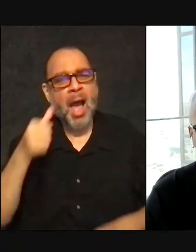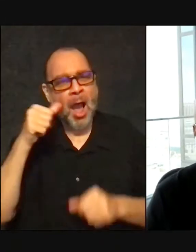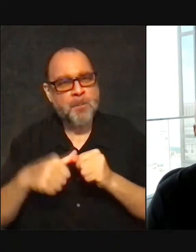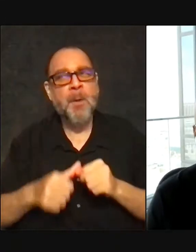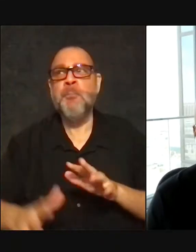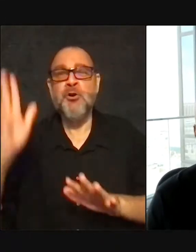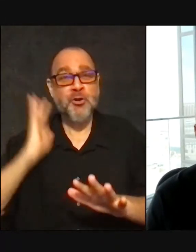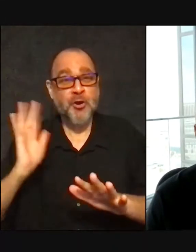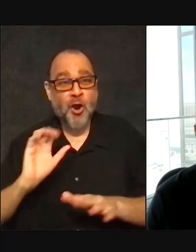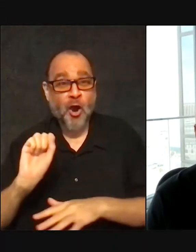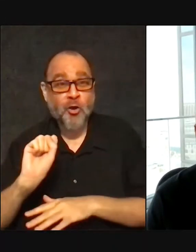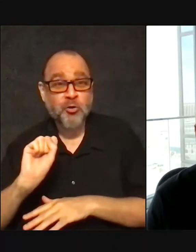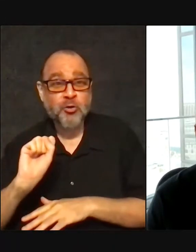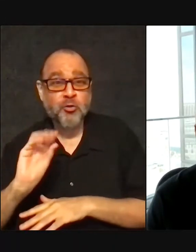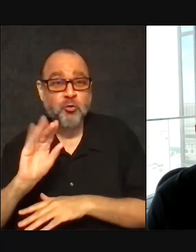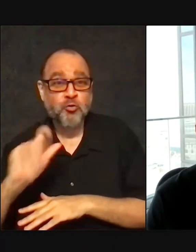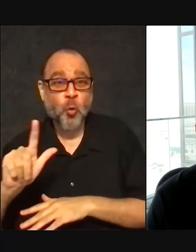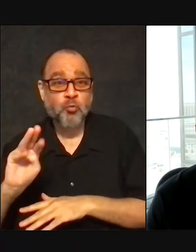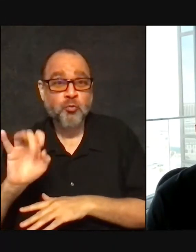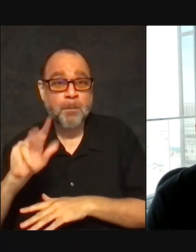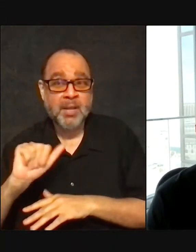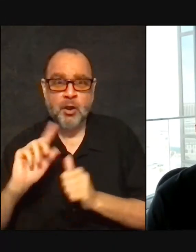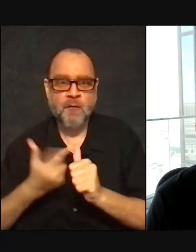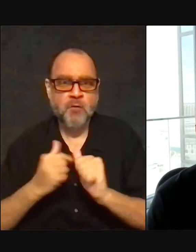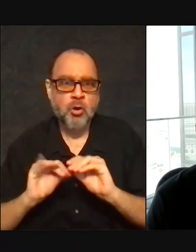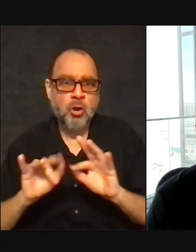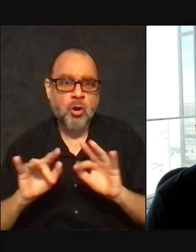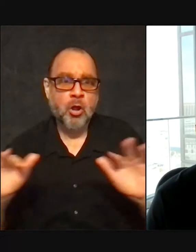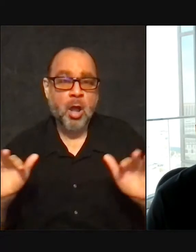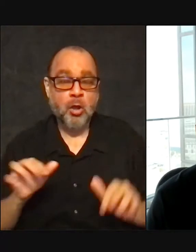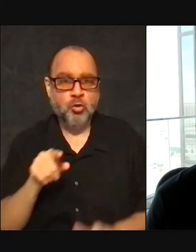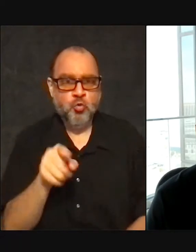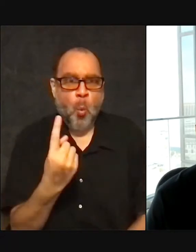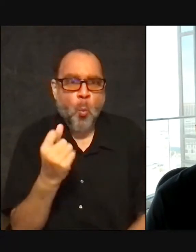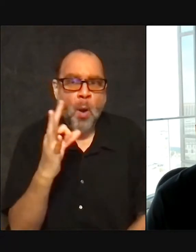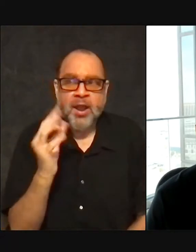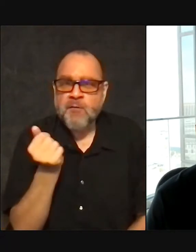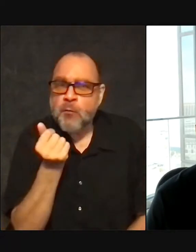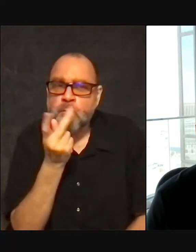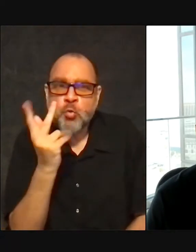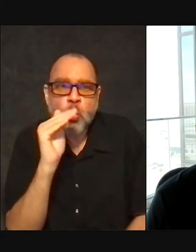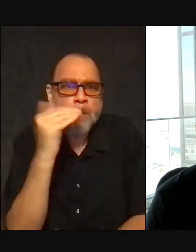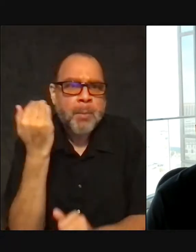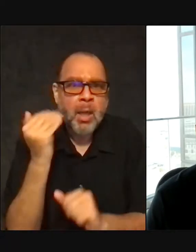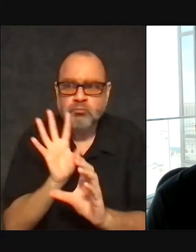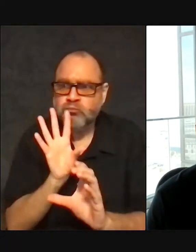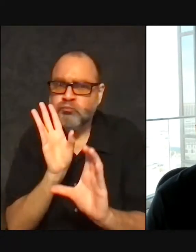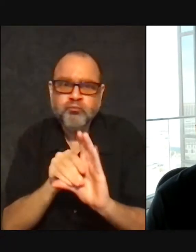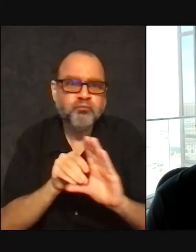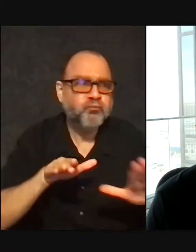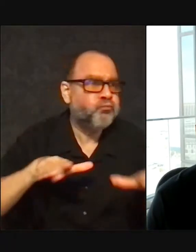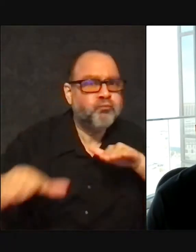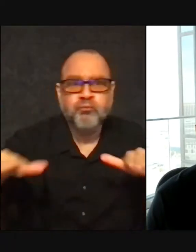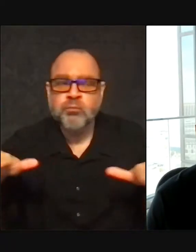were one of the few Black folks who were really pushing the envelope, and always appreciated that. And I